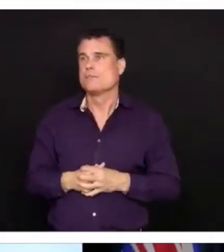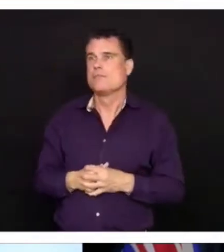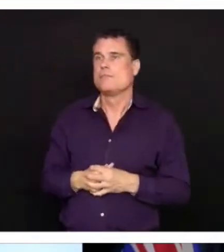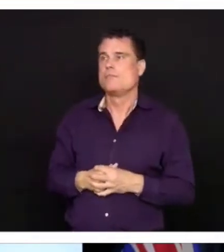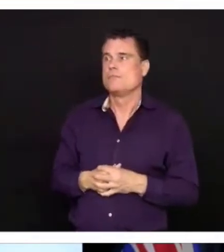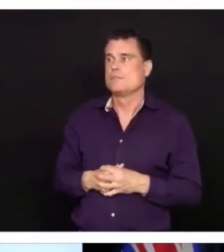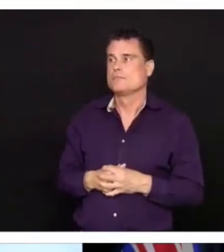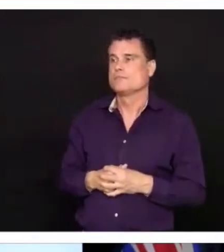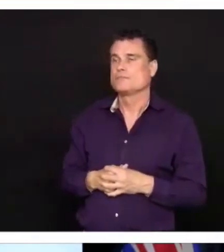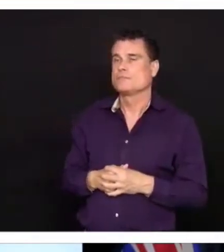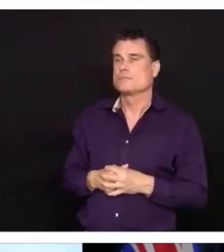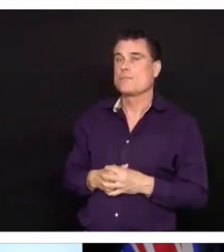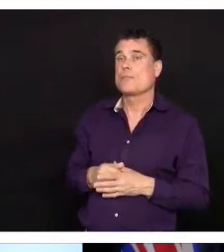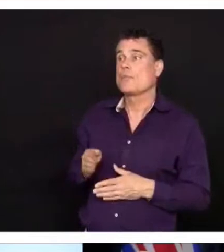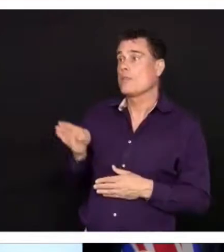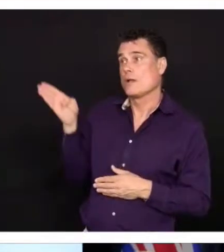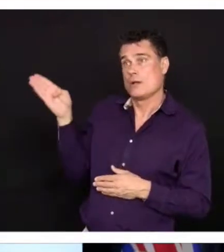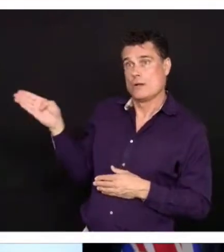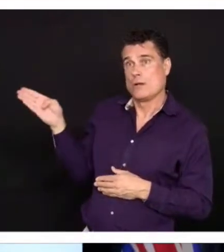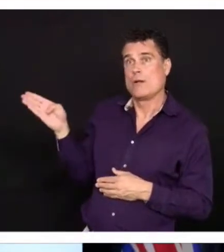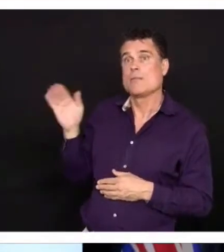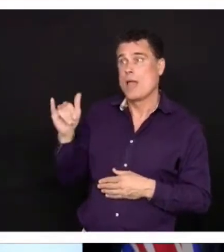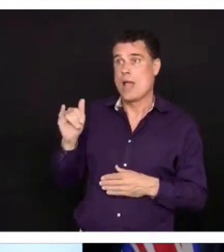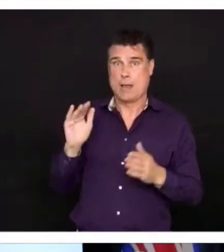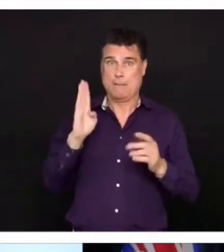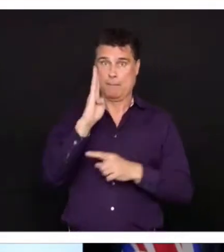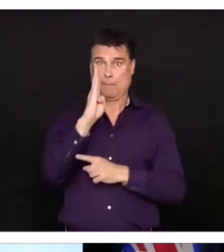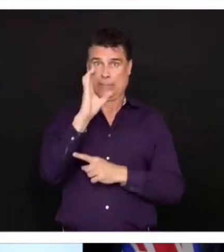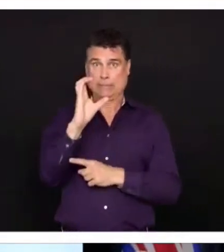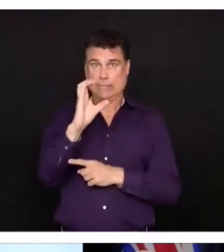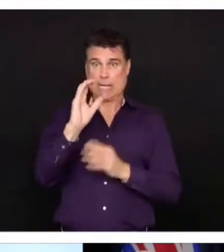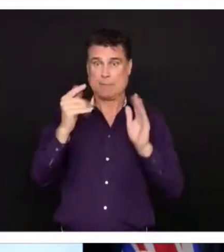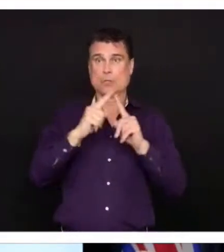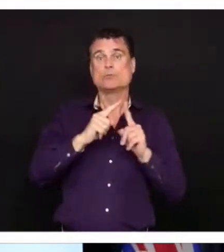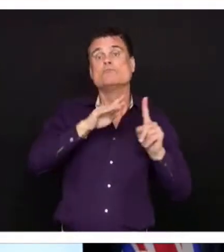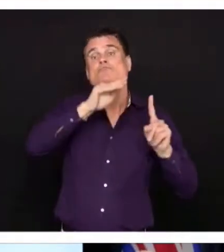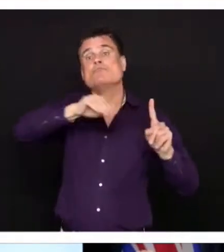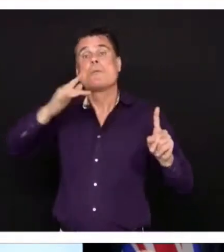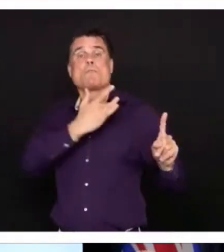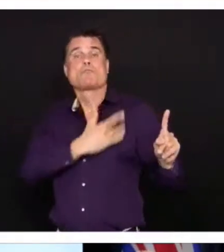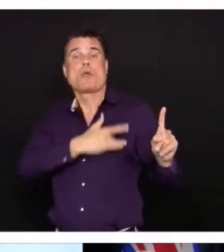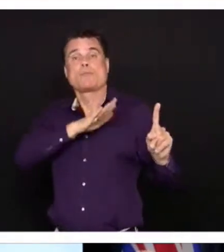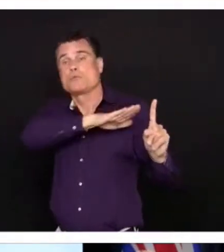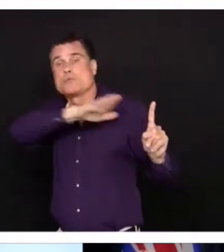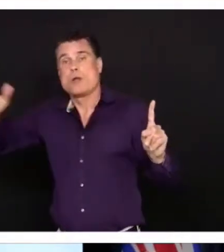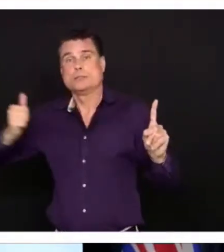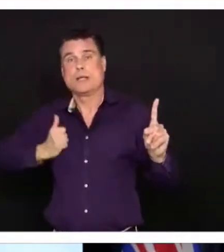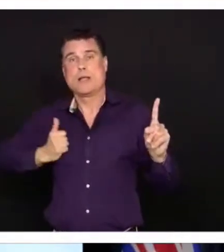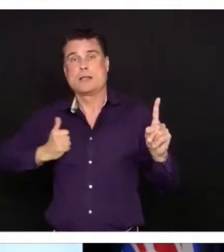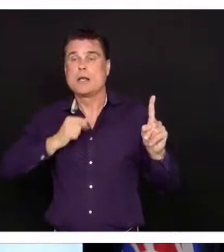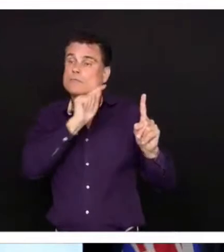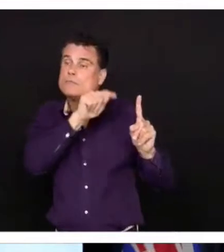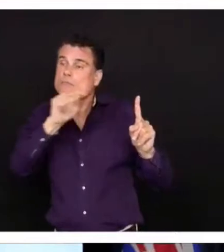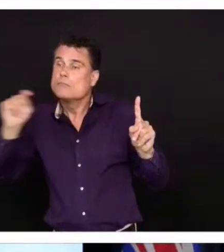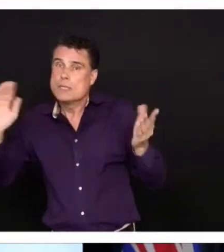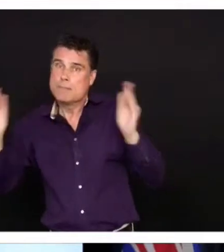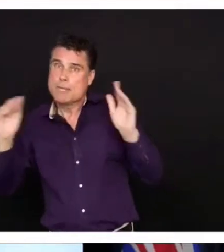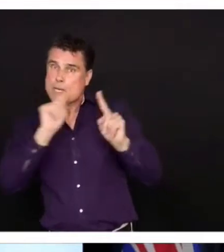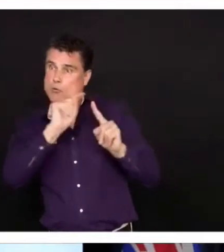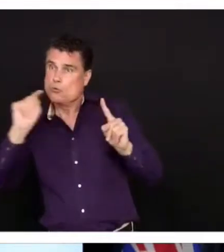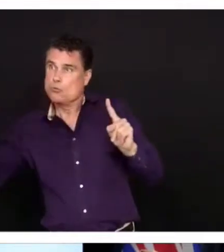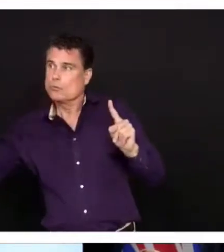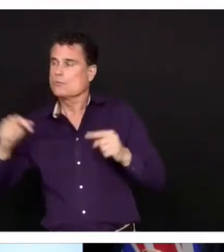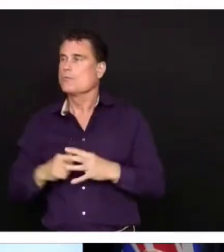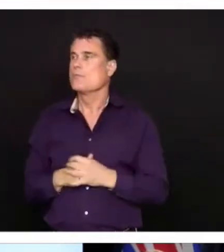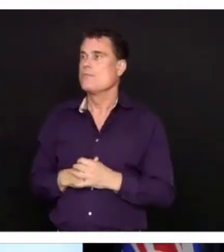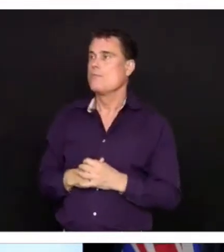international one. So we're not comparing Quebec, for example, to Italy. This is a reduced scale, reflecting the fact that we have